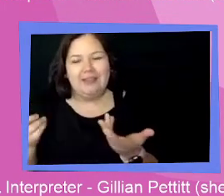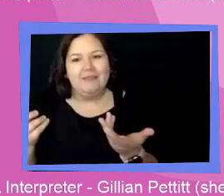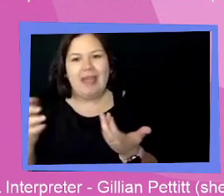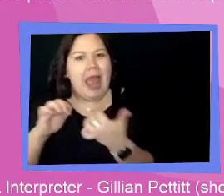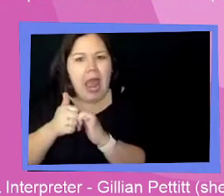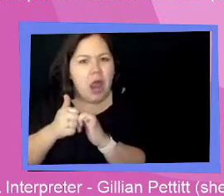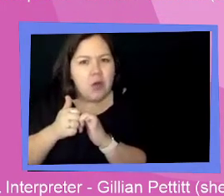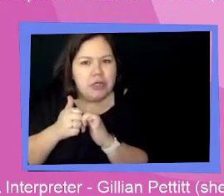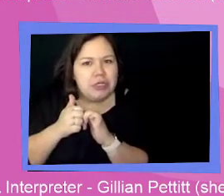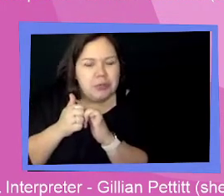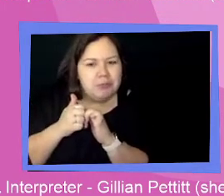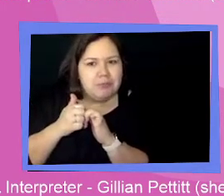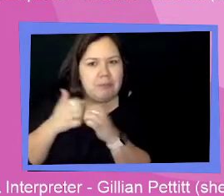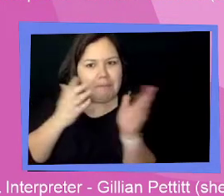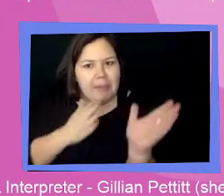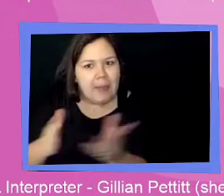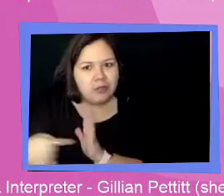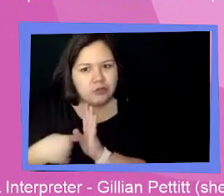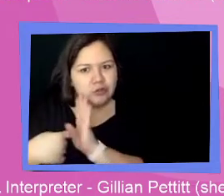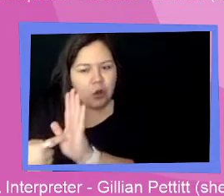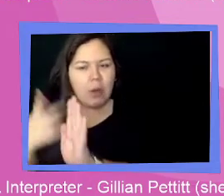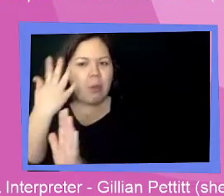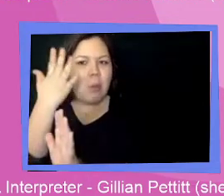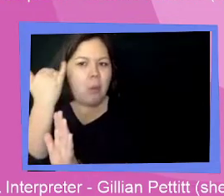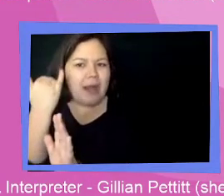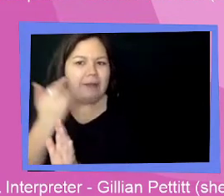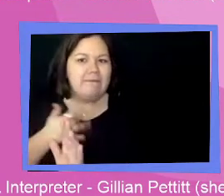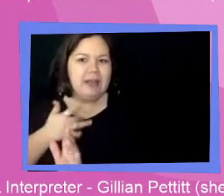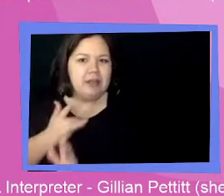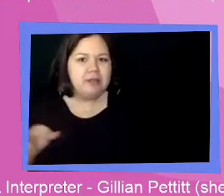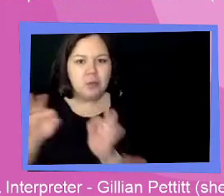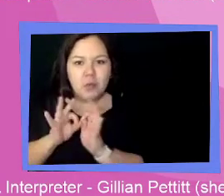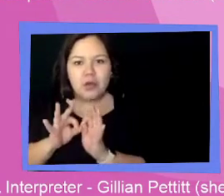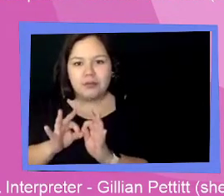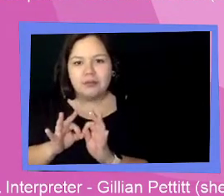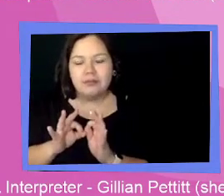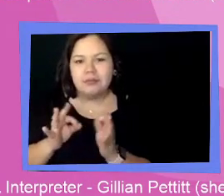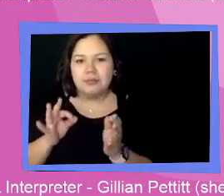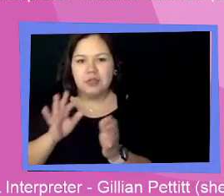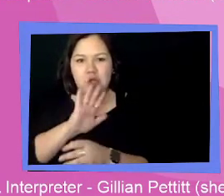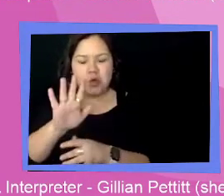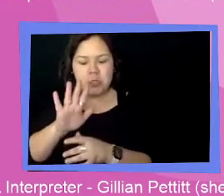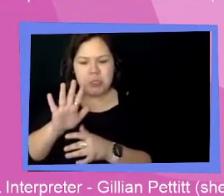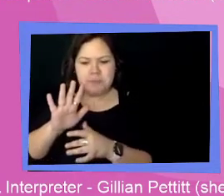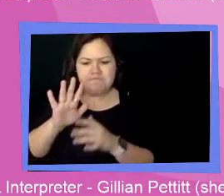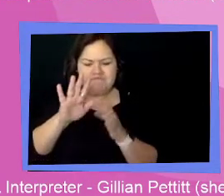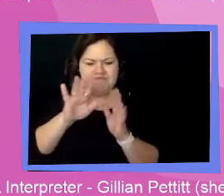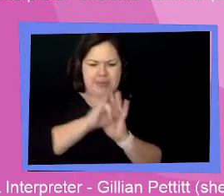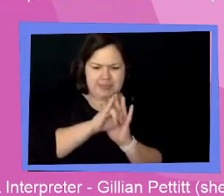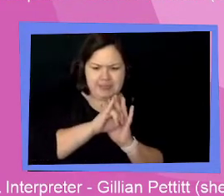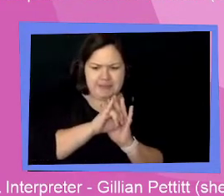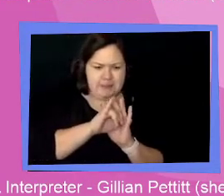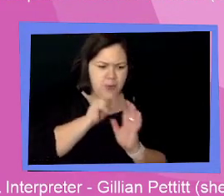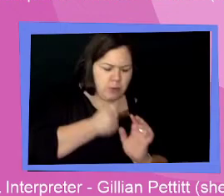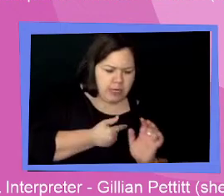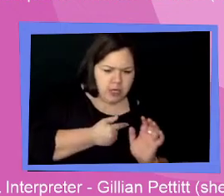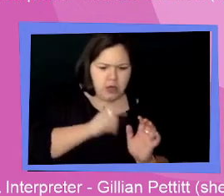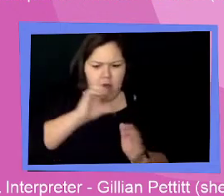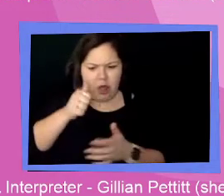that, why it was important, just kind of all of those intersections of identity and how you represent that.